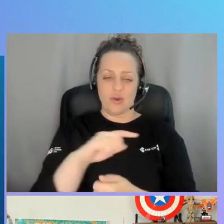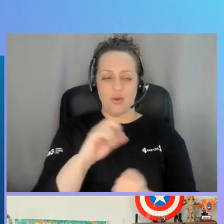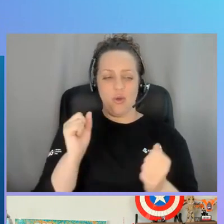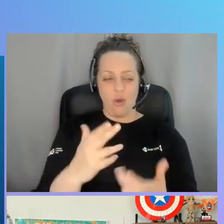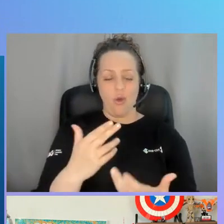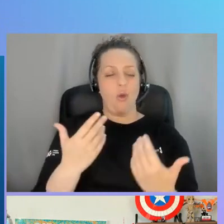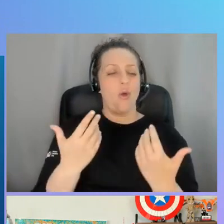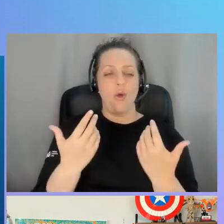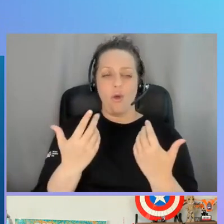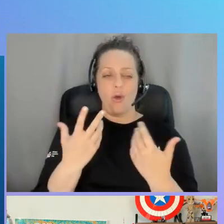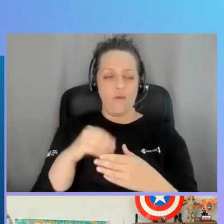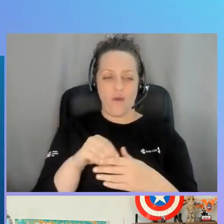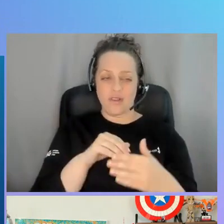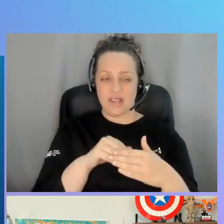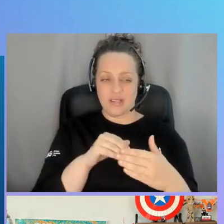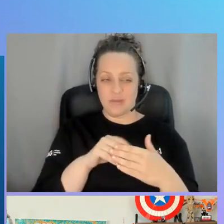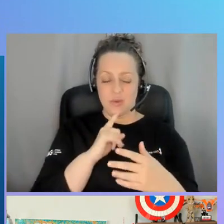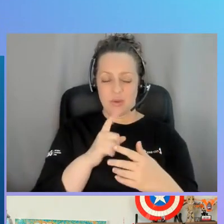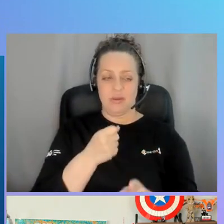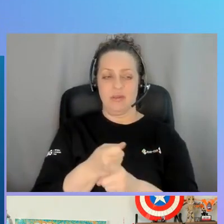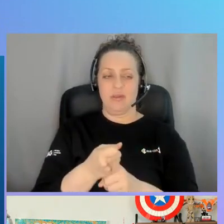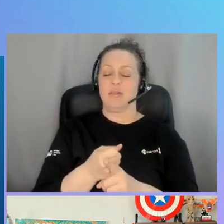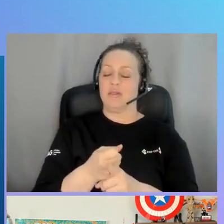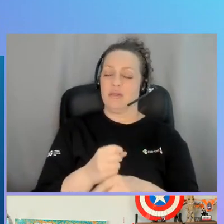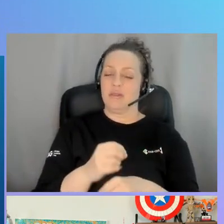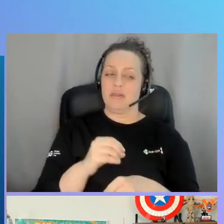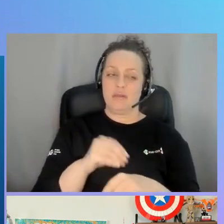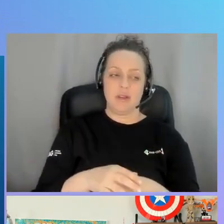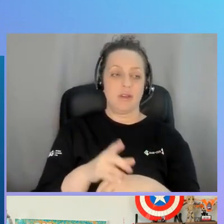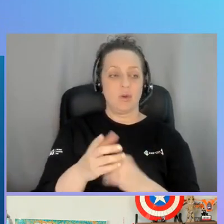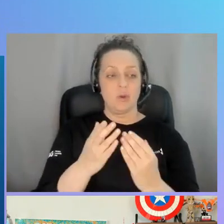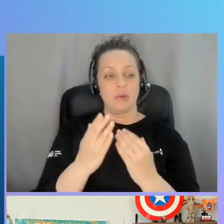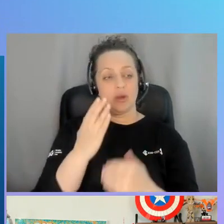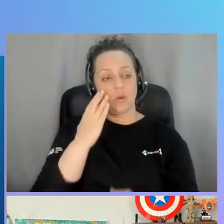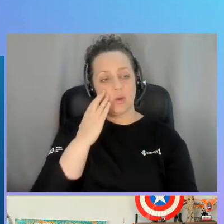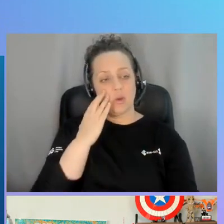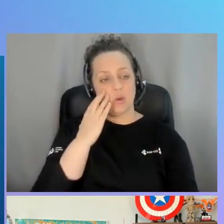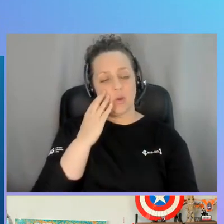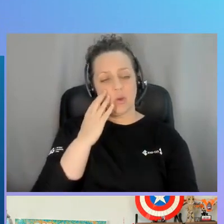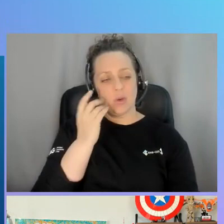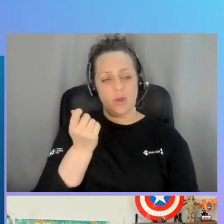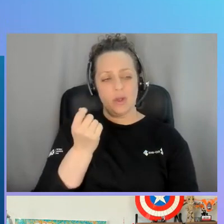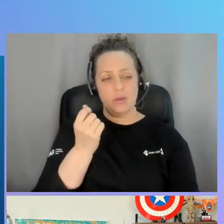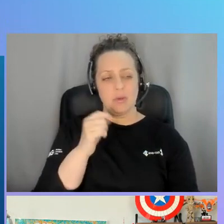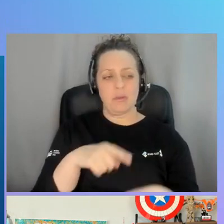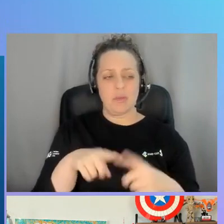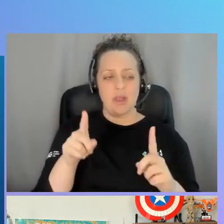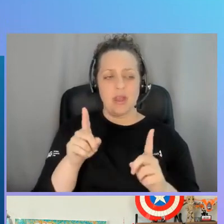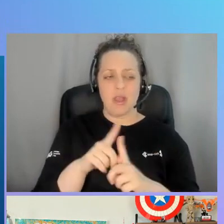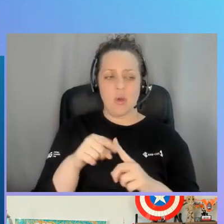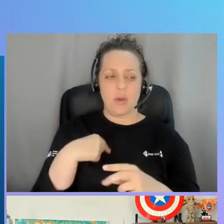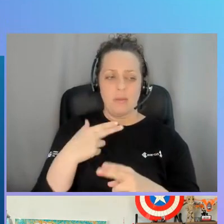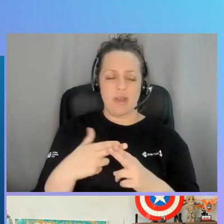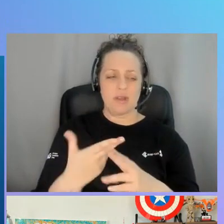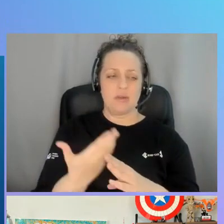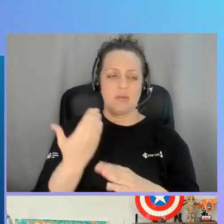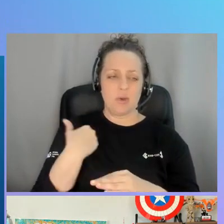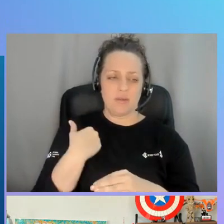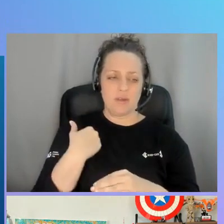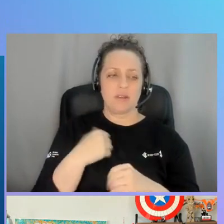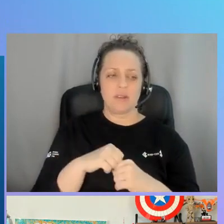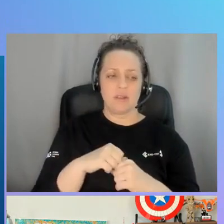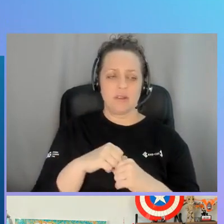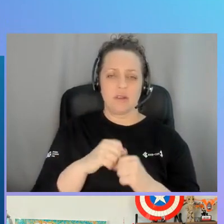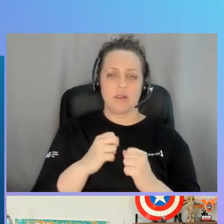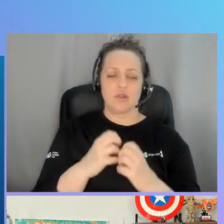can really make a difference, right? You may know a bit, but as we've mentioned on the previous slide,